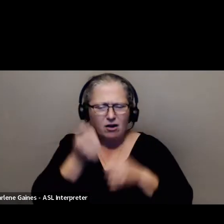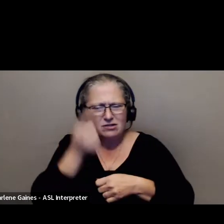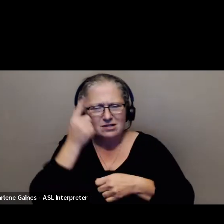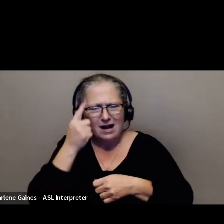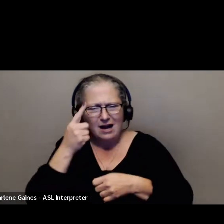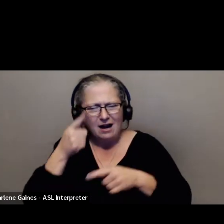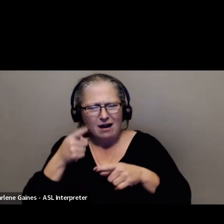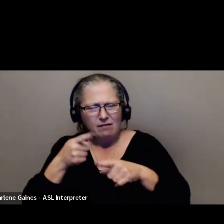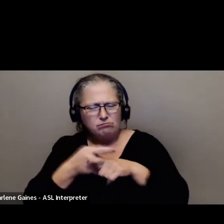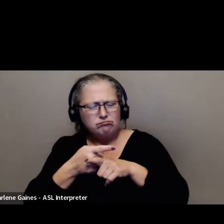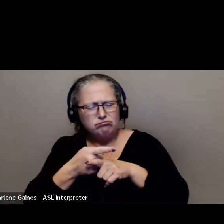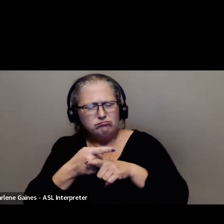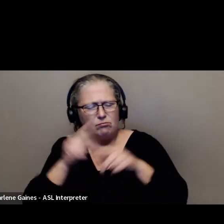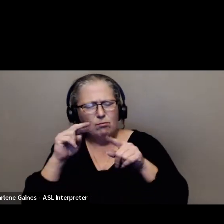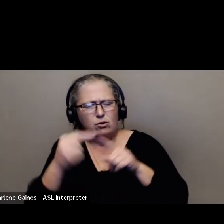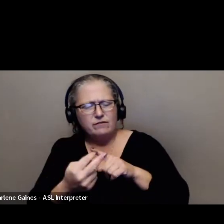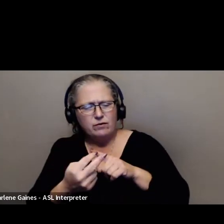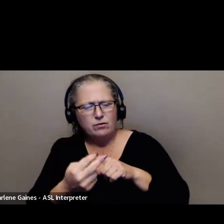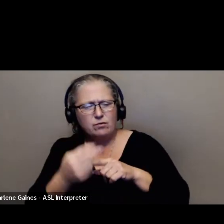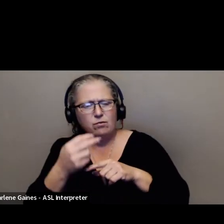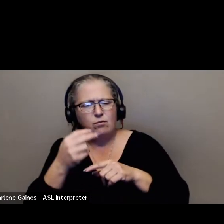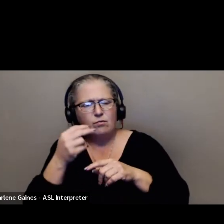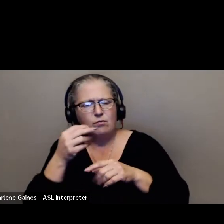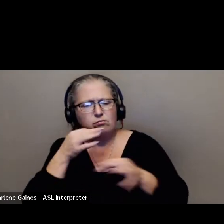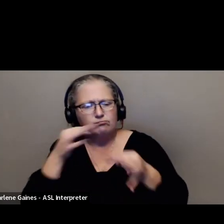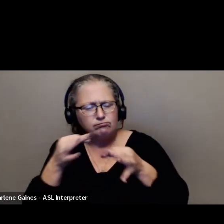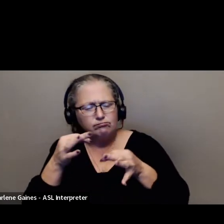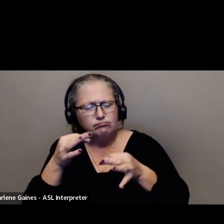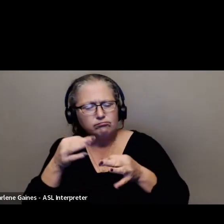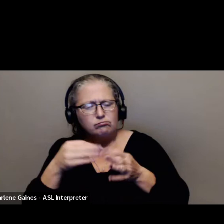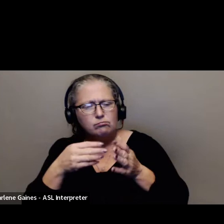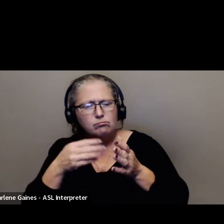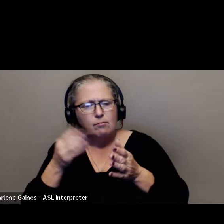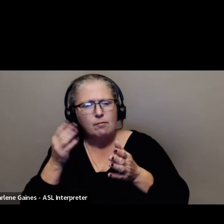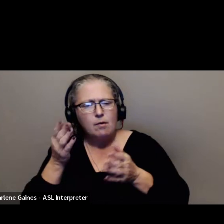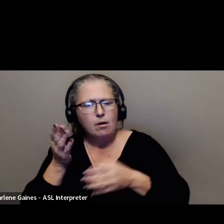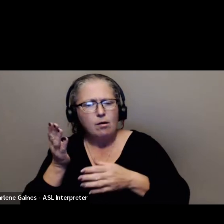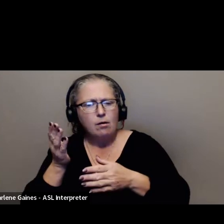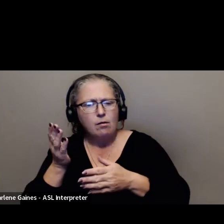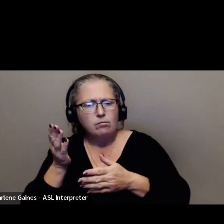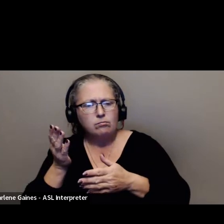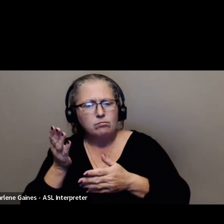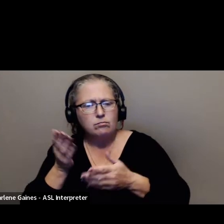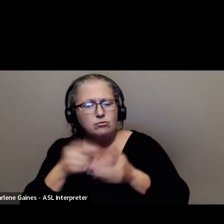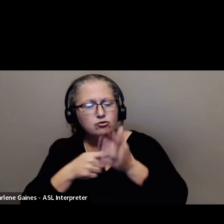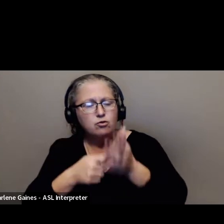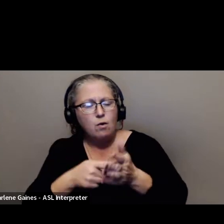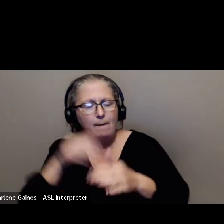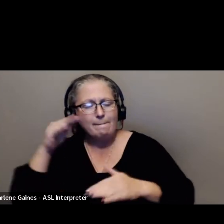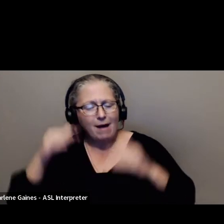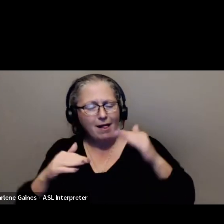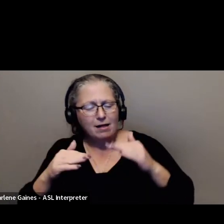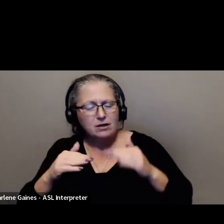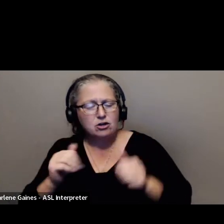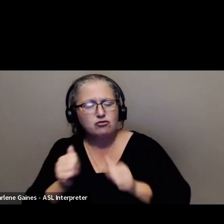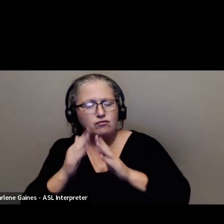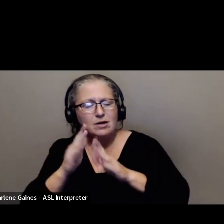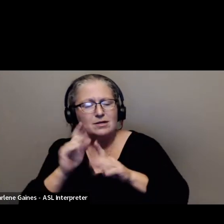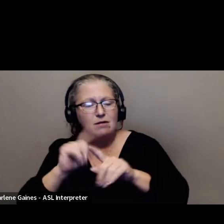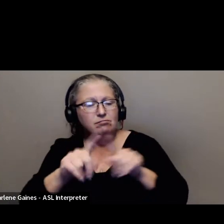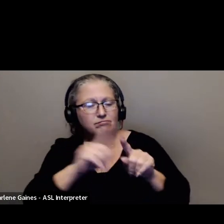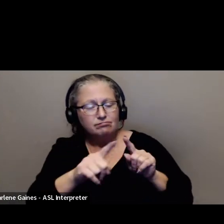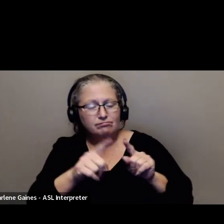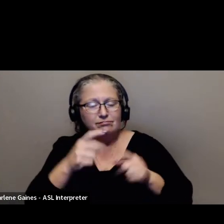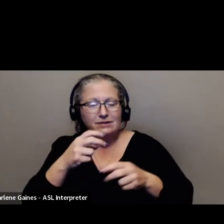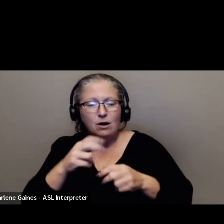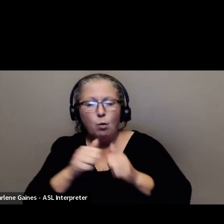conflicting points of view. Instruction shall be presented in a balanced manner, addressing all sides of the issue without